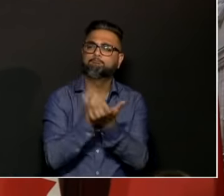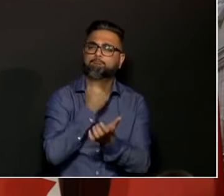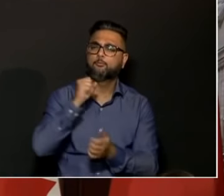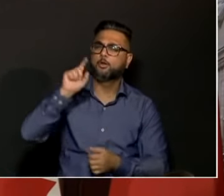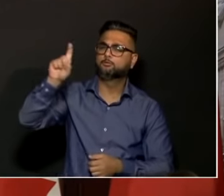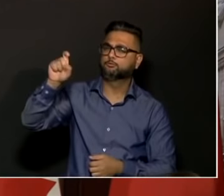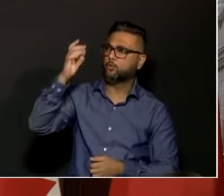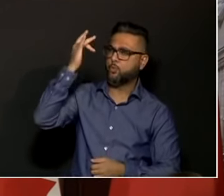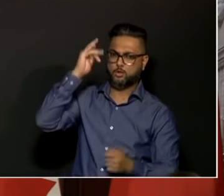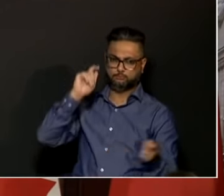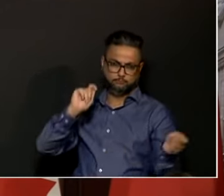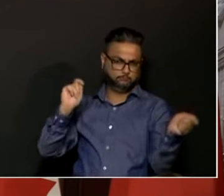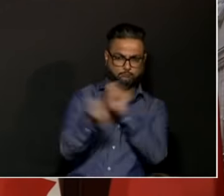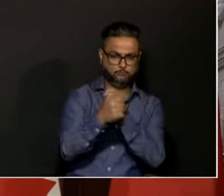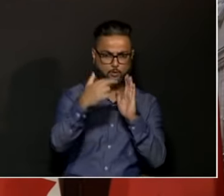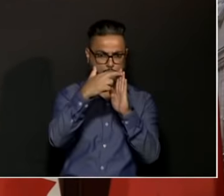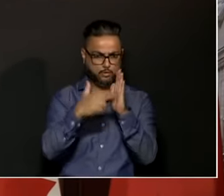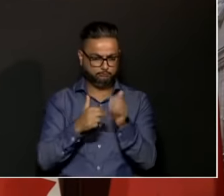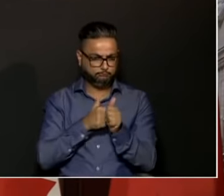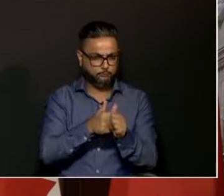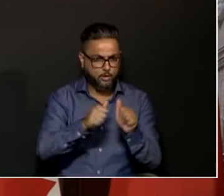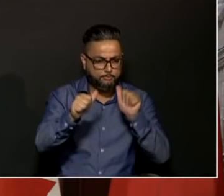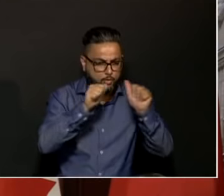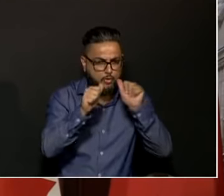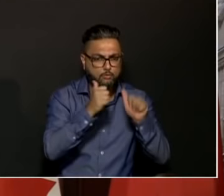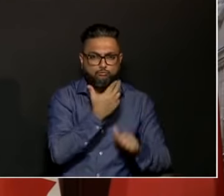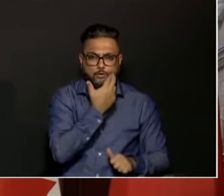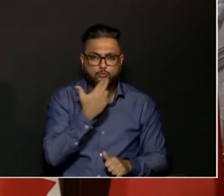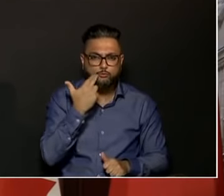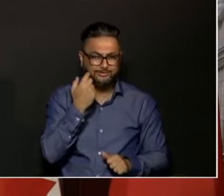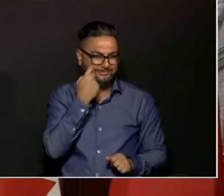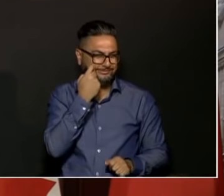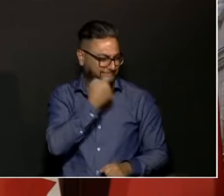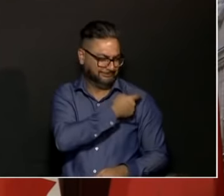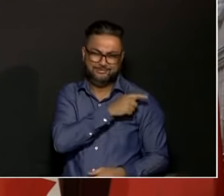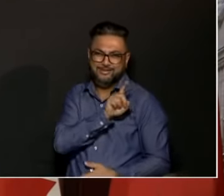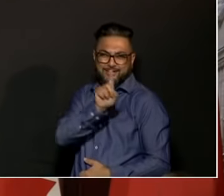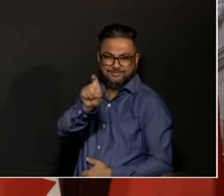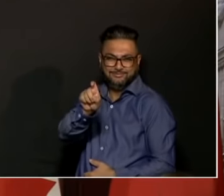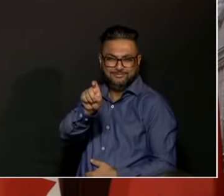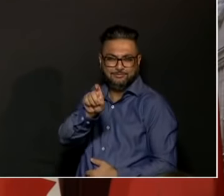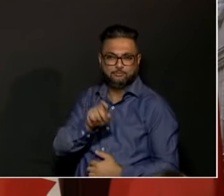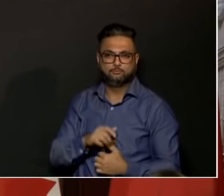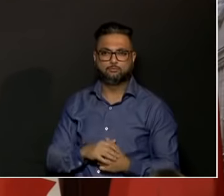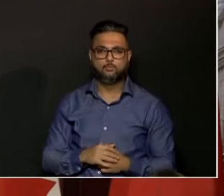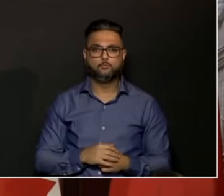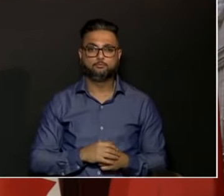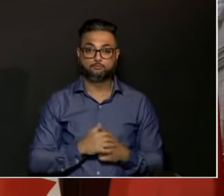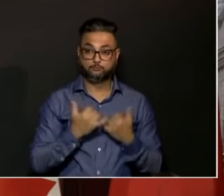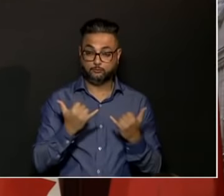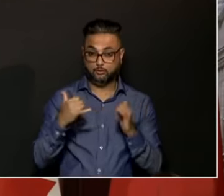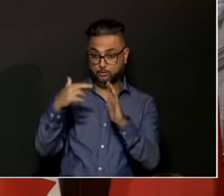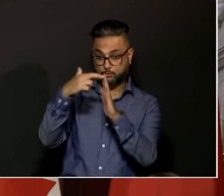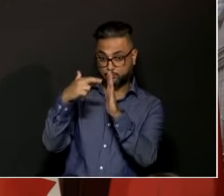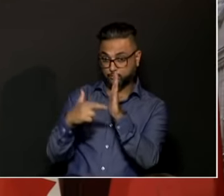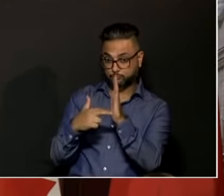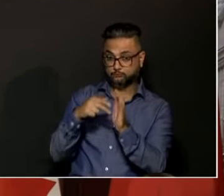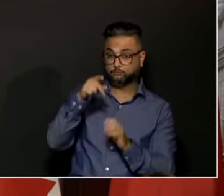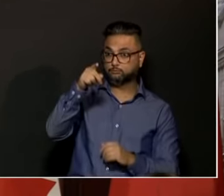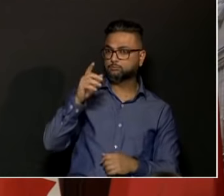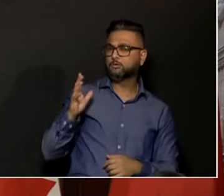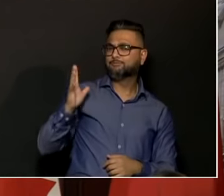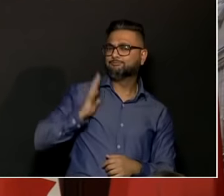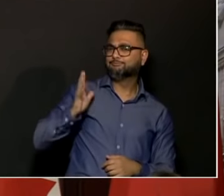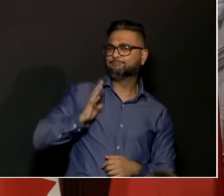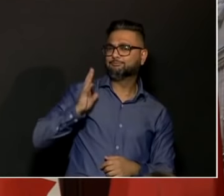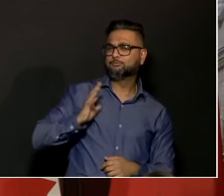and restaurants and follow up a bit on what Colin just asked there. When it comes to the rules, you were pretty strident earlier in the